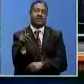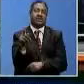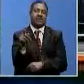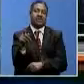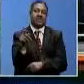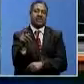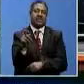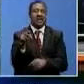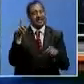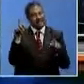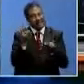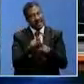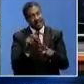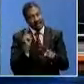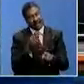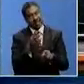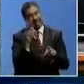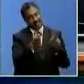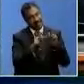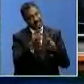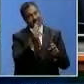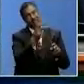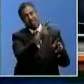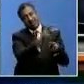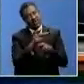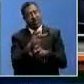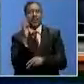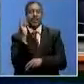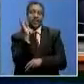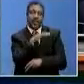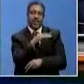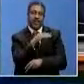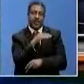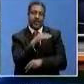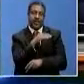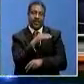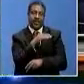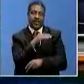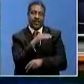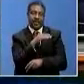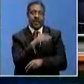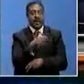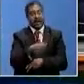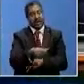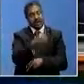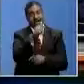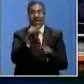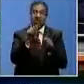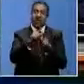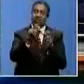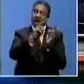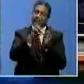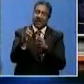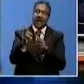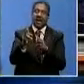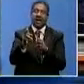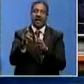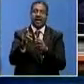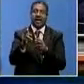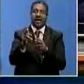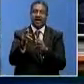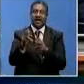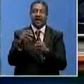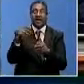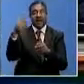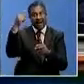whom we have borrowed. The vice president also announced that government has, in the meantime, halted civil